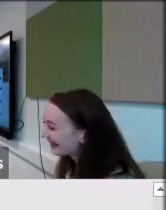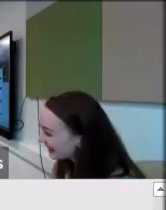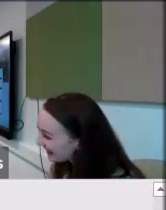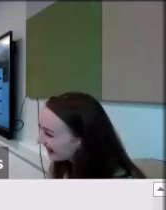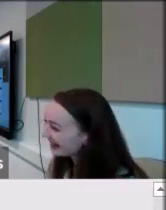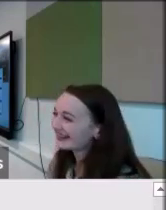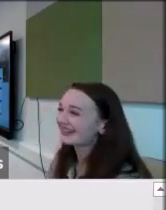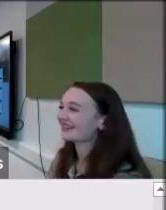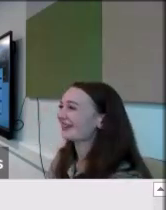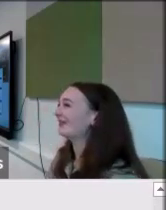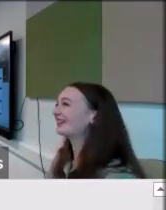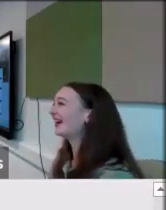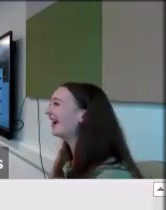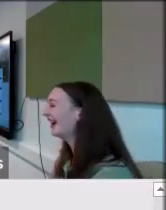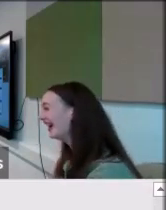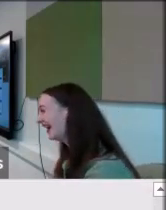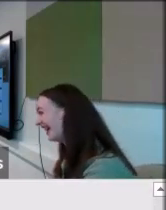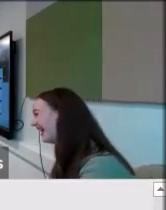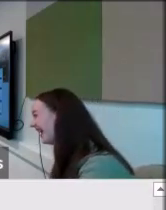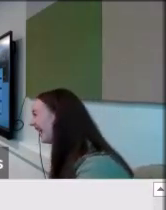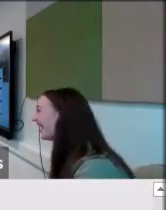about that. So much.